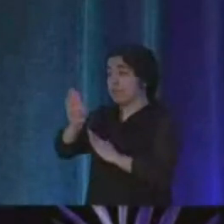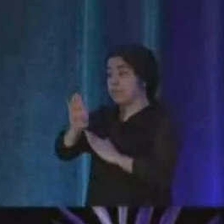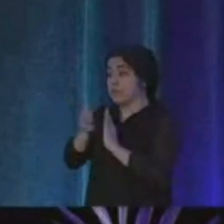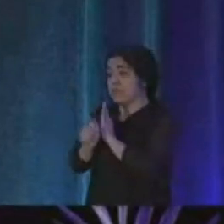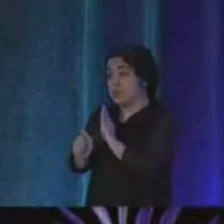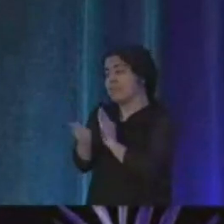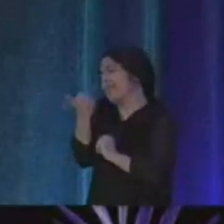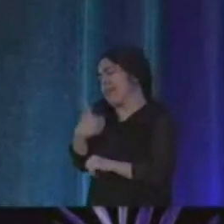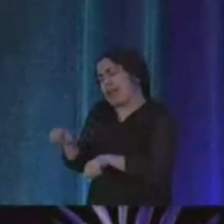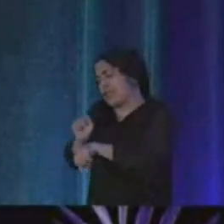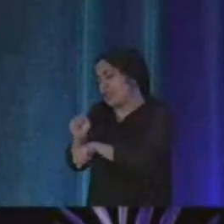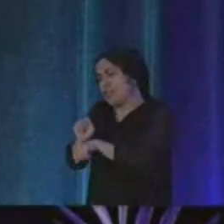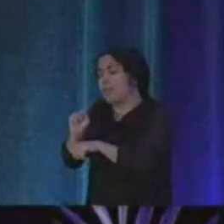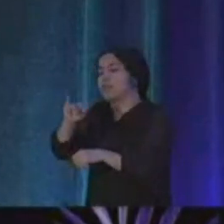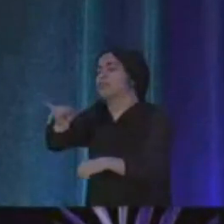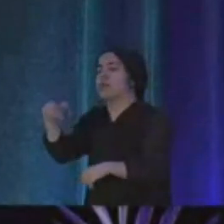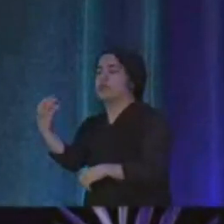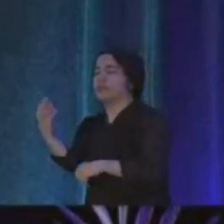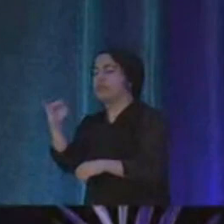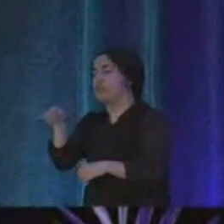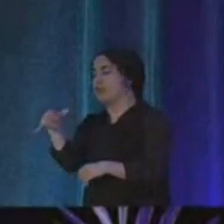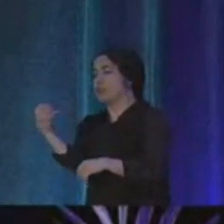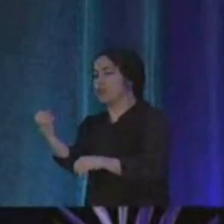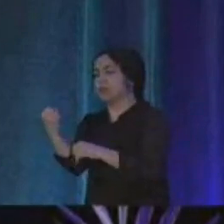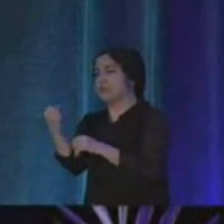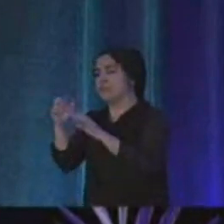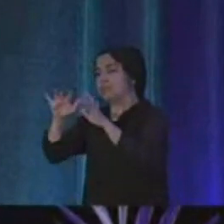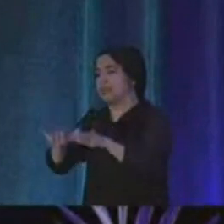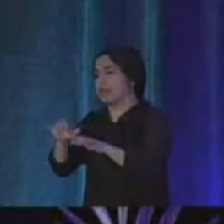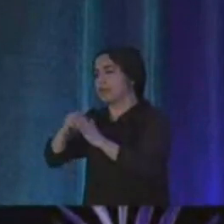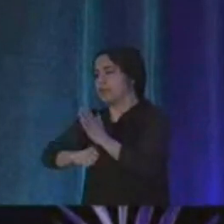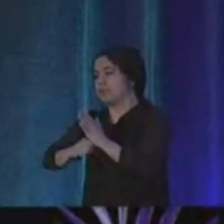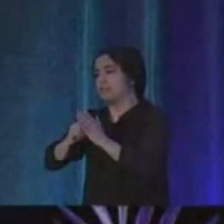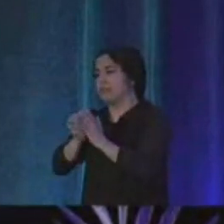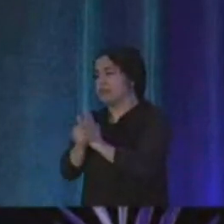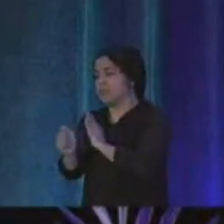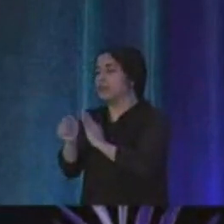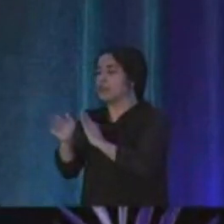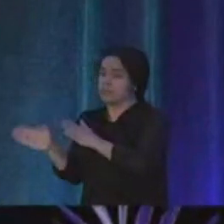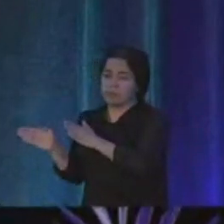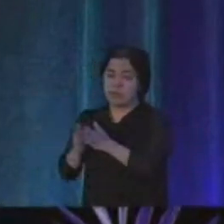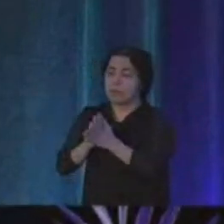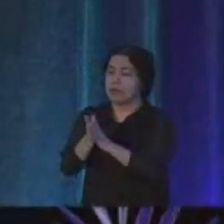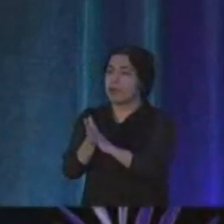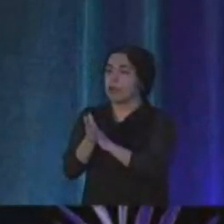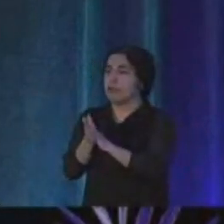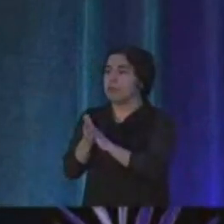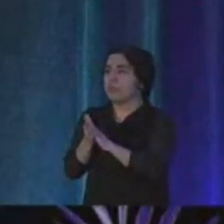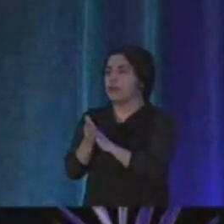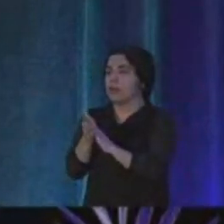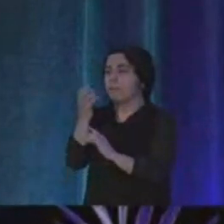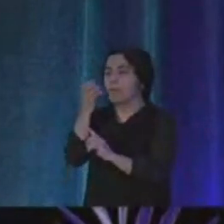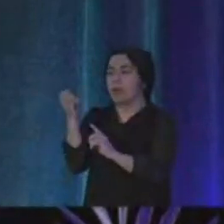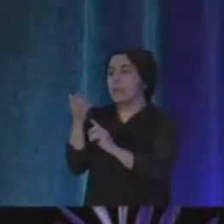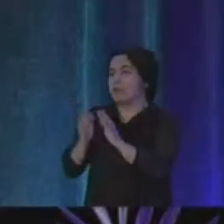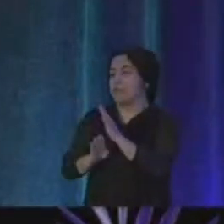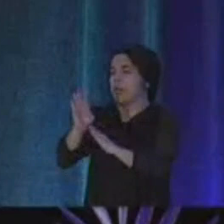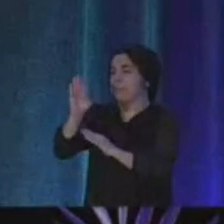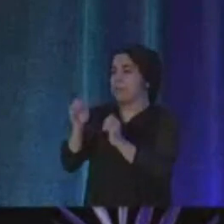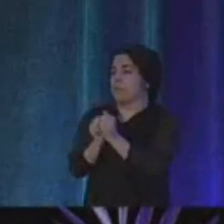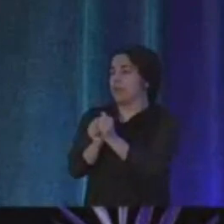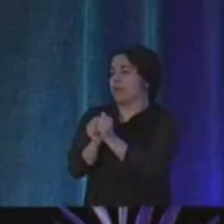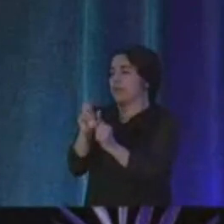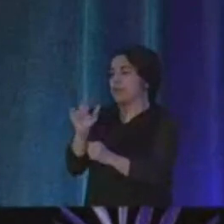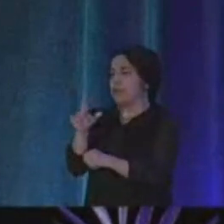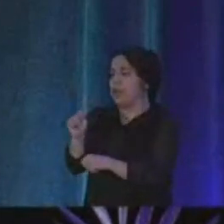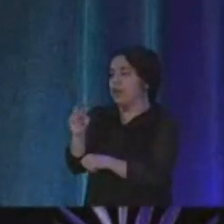honestly, any JavaScript, TypeScript skills, and become a mobile developer with React Native. So in this talk, we're going to talk about how